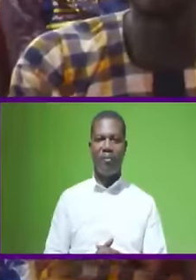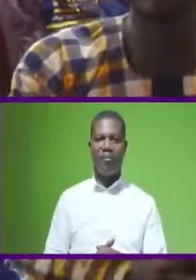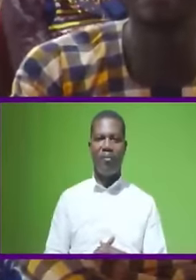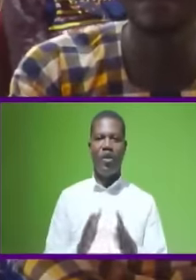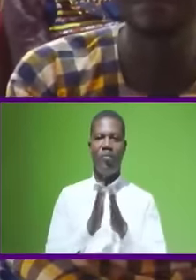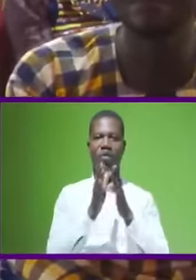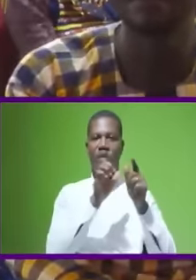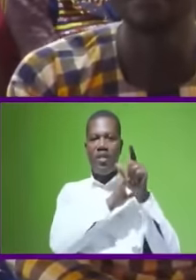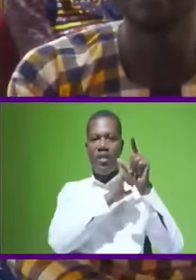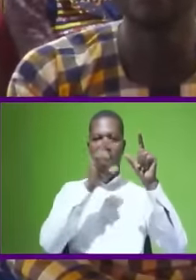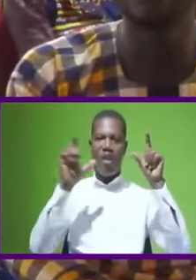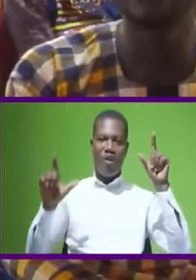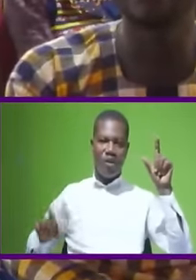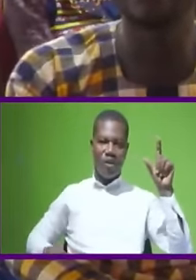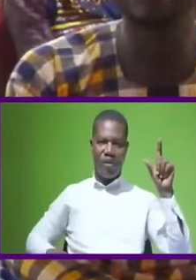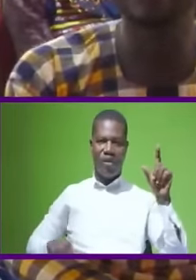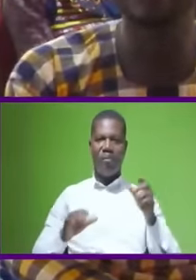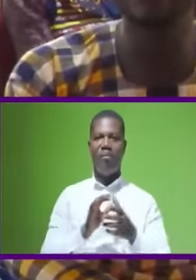Praise the Lord.